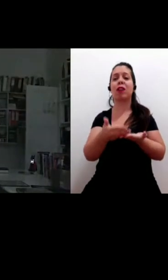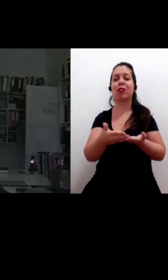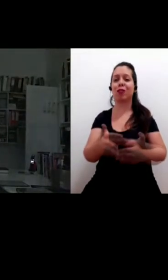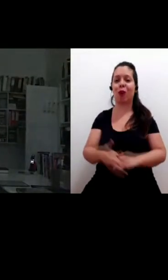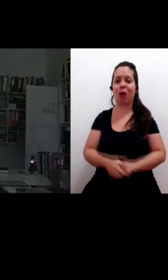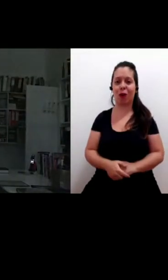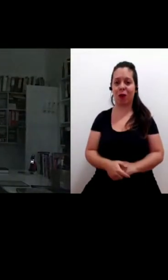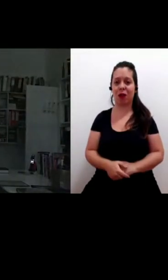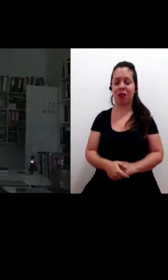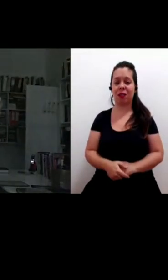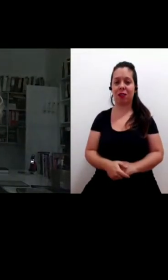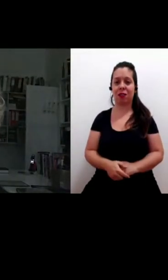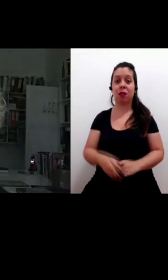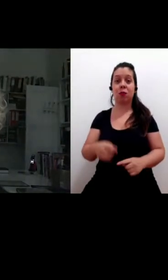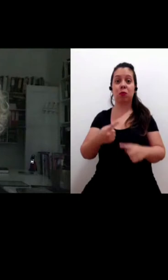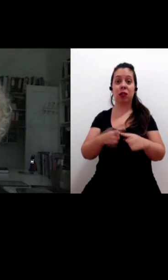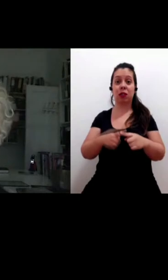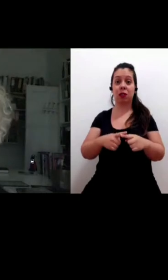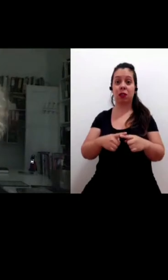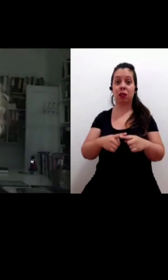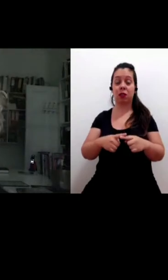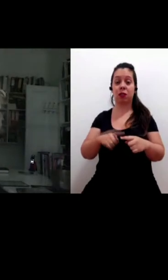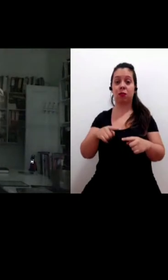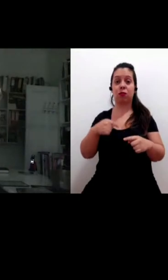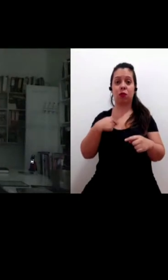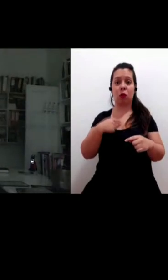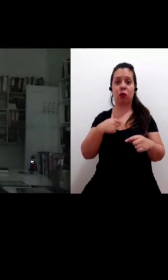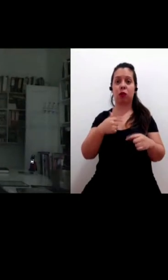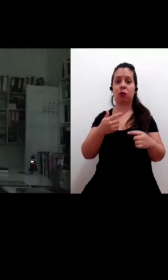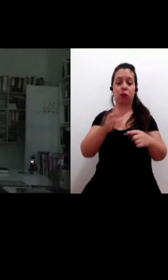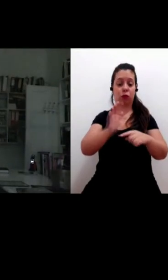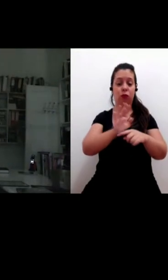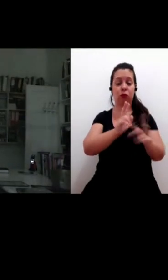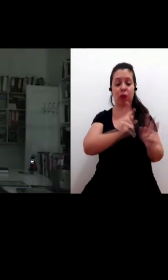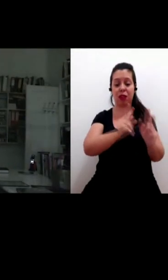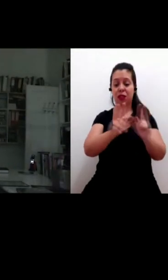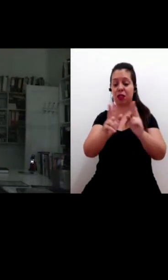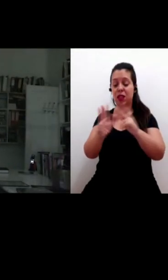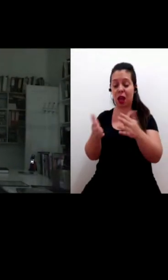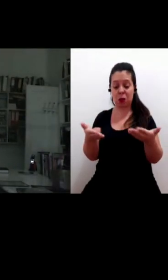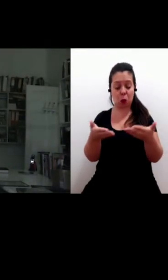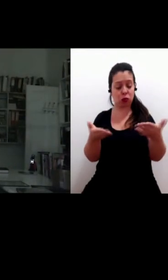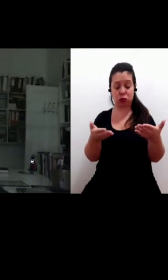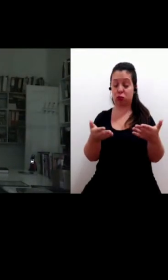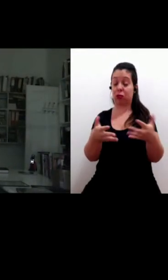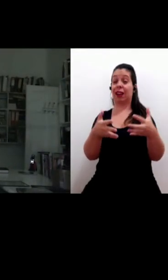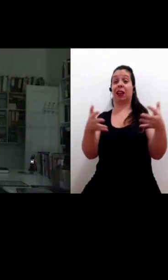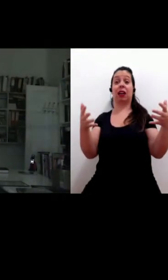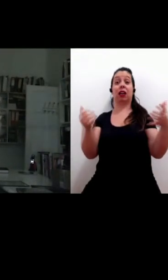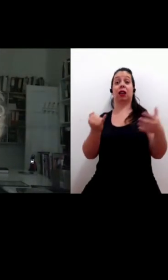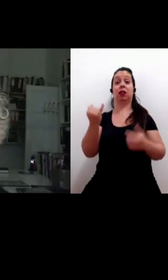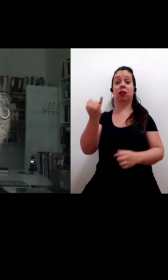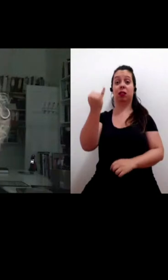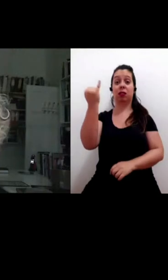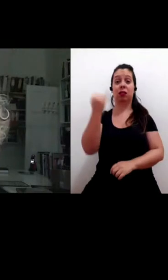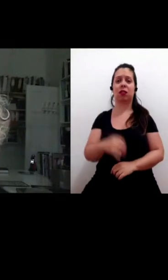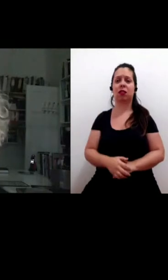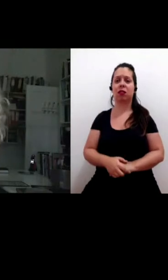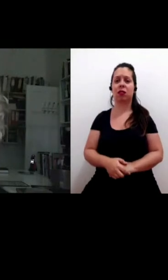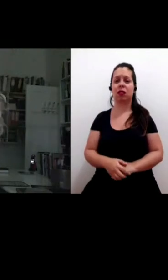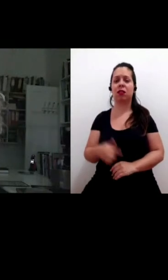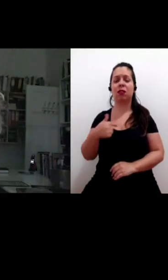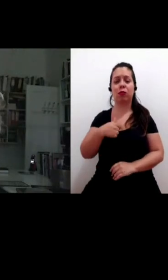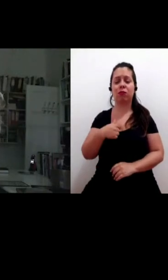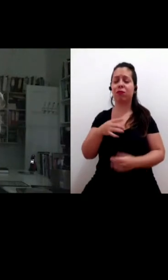such a huge series, so important series nowadays. Yeah, I mean, I was delighted to make this. You know, for decades, to be